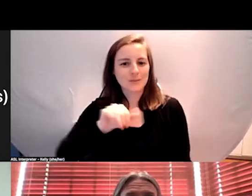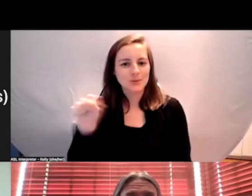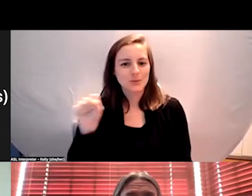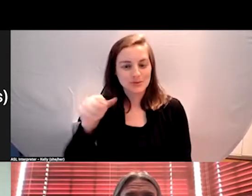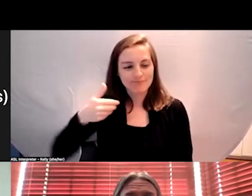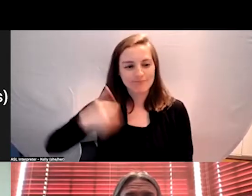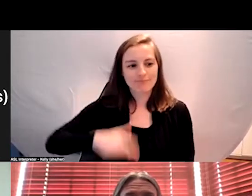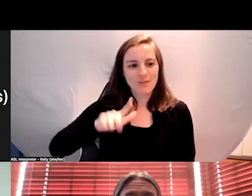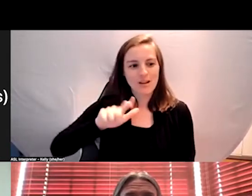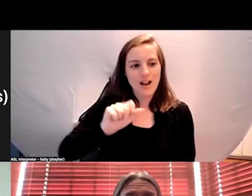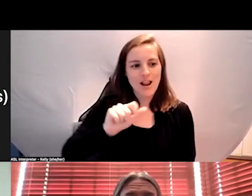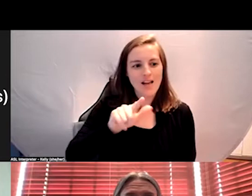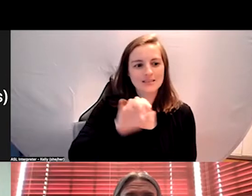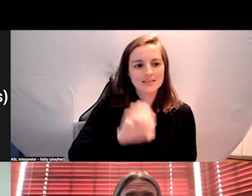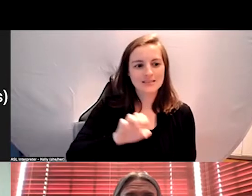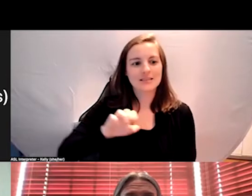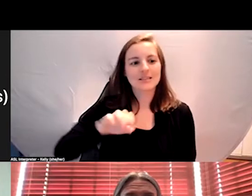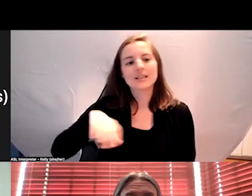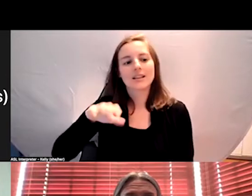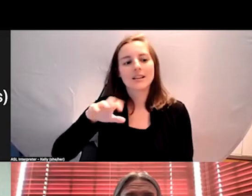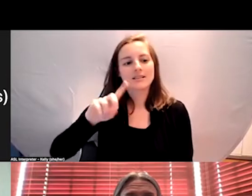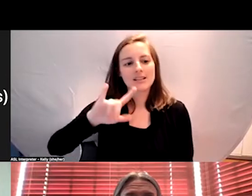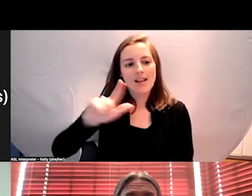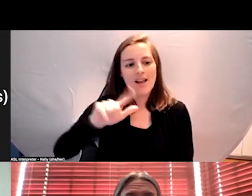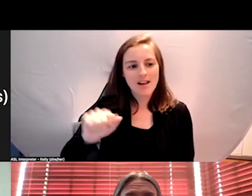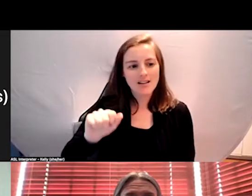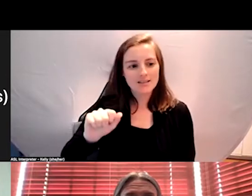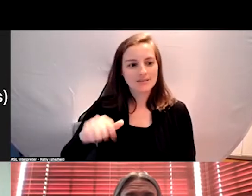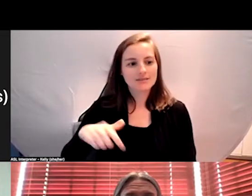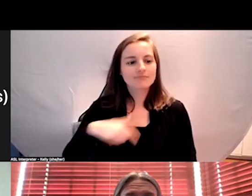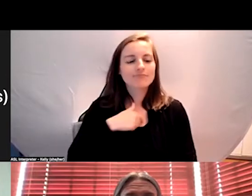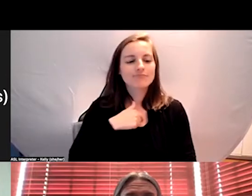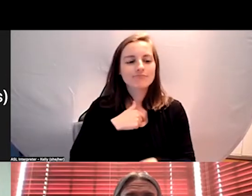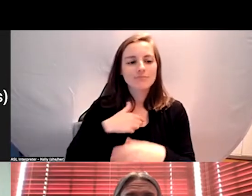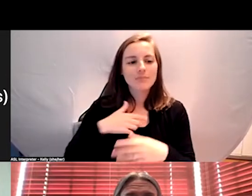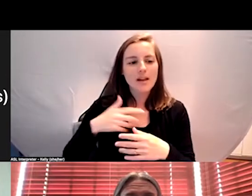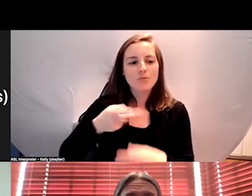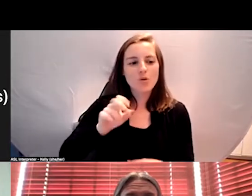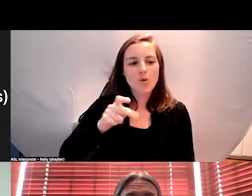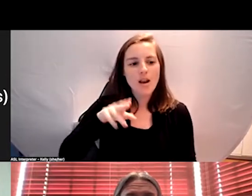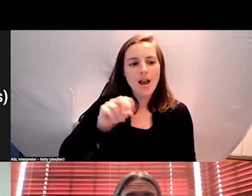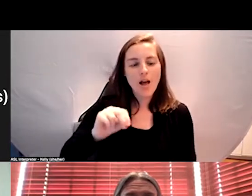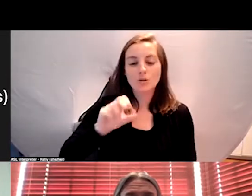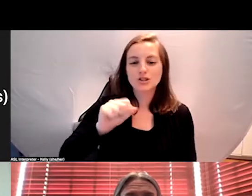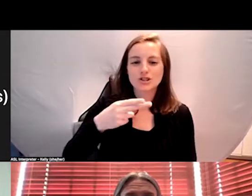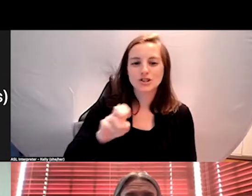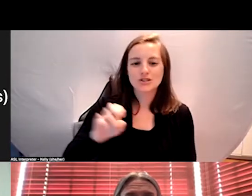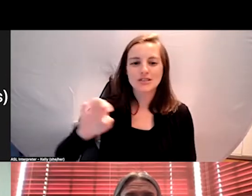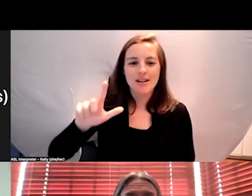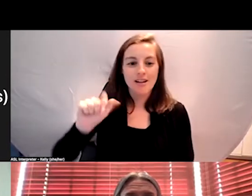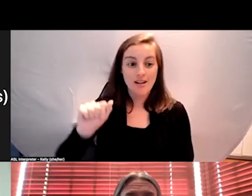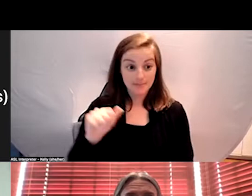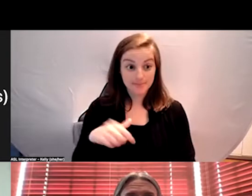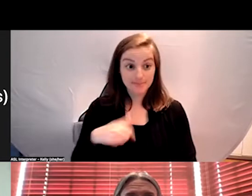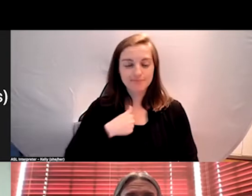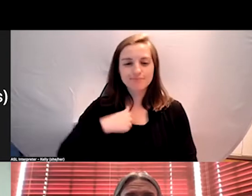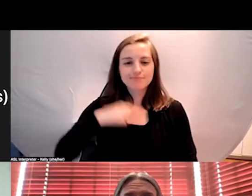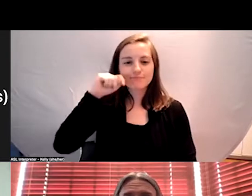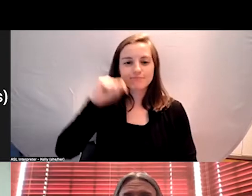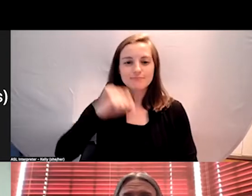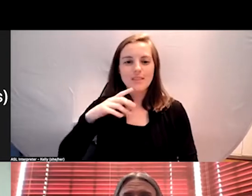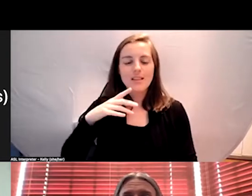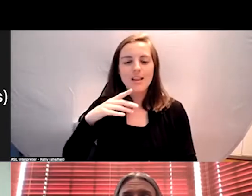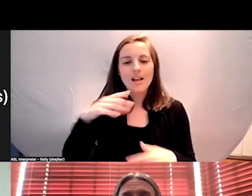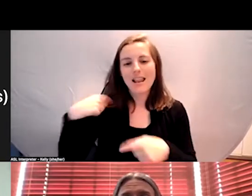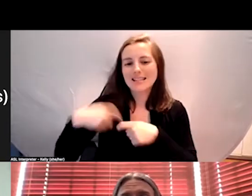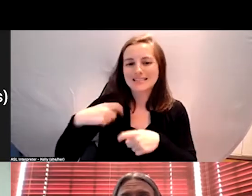hers, ella, and I am a tan Latina woman with Black wavy hair. I am from My Ombudsman, and we are co-hosting this